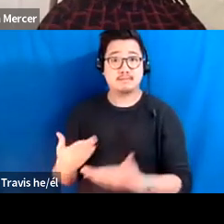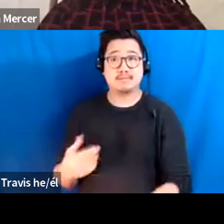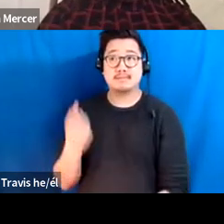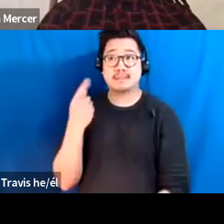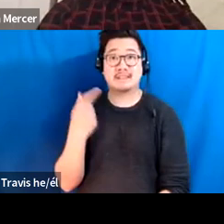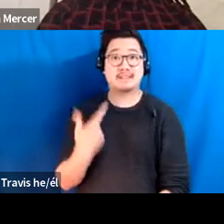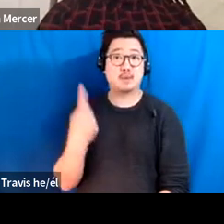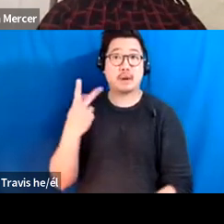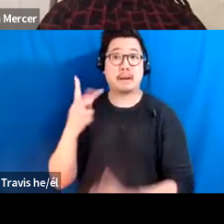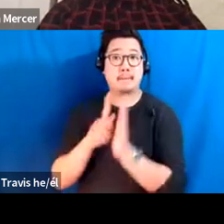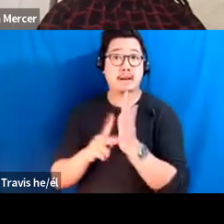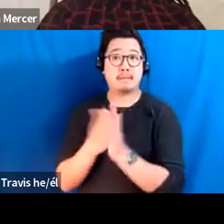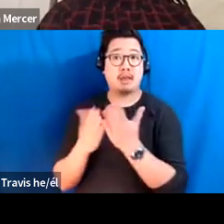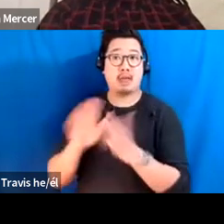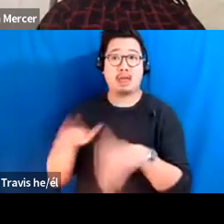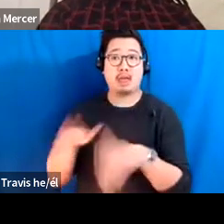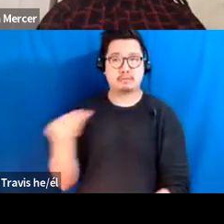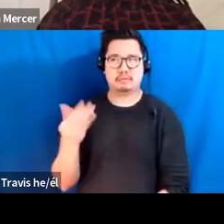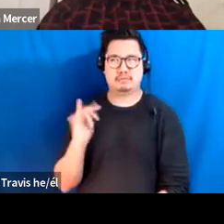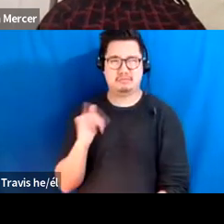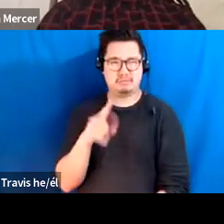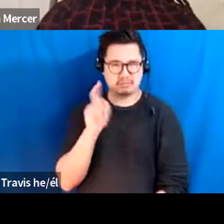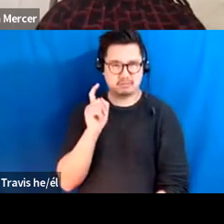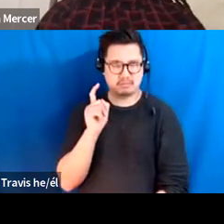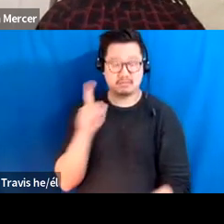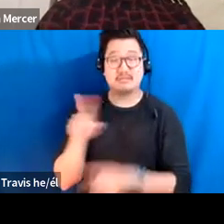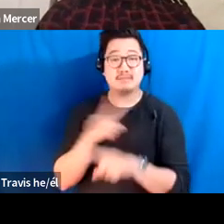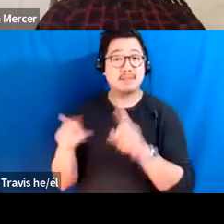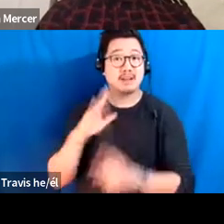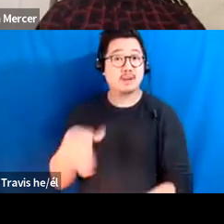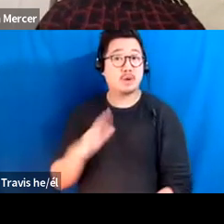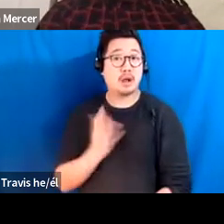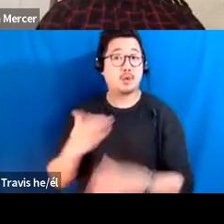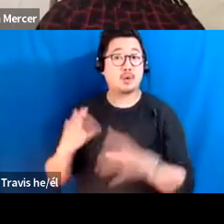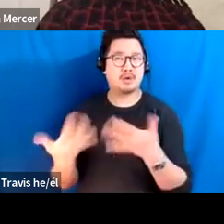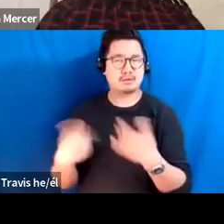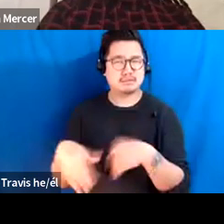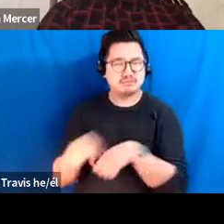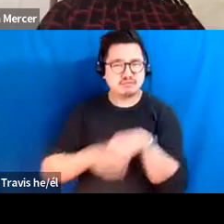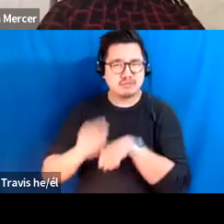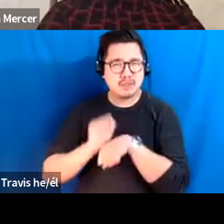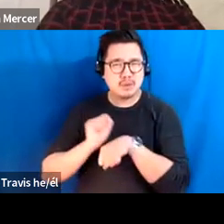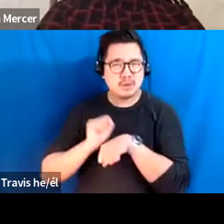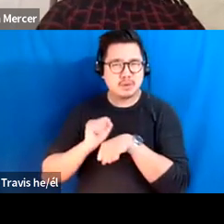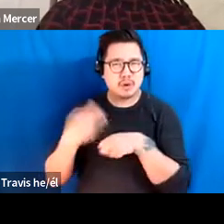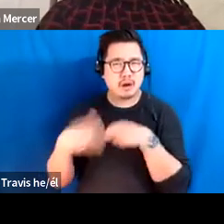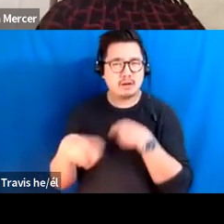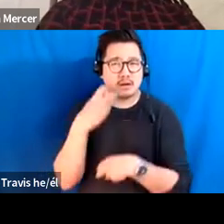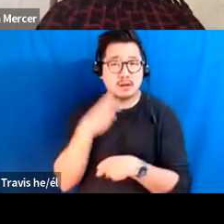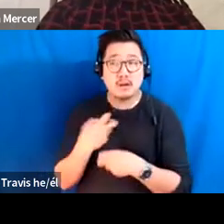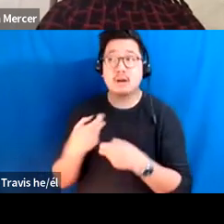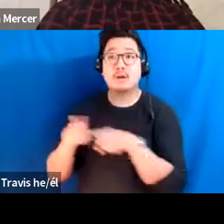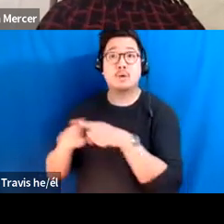policy book i know that our staff is working diligently in the the school committee